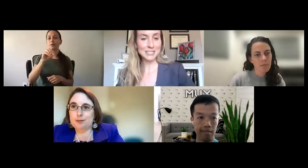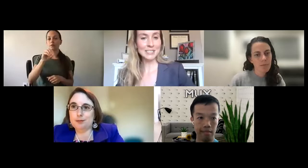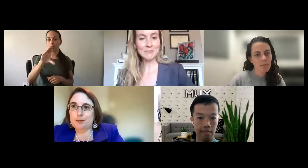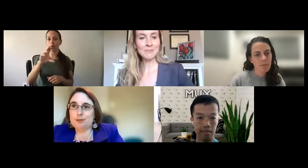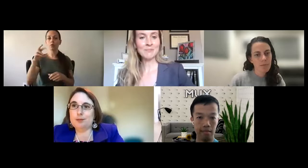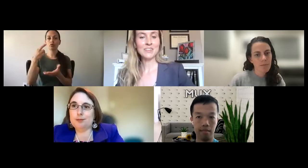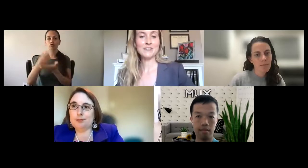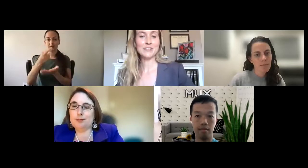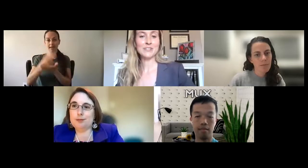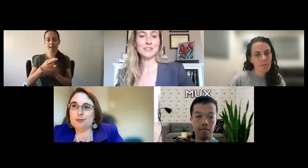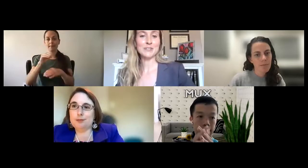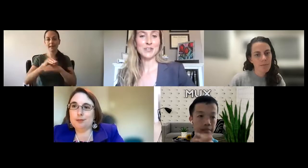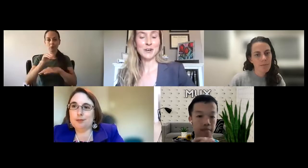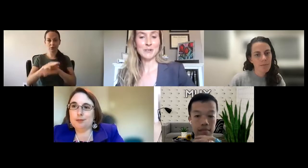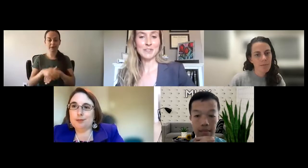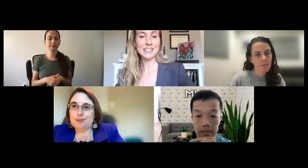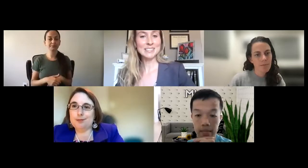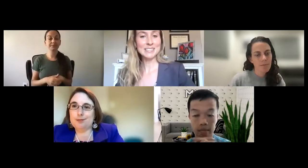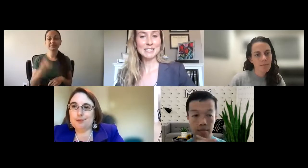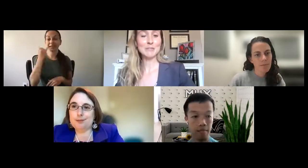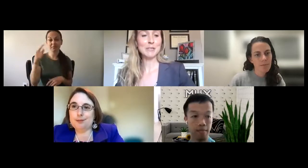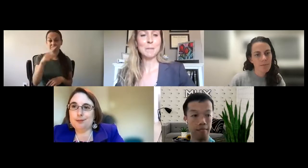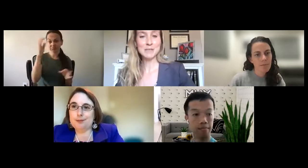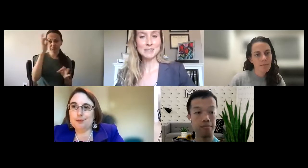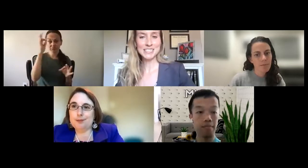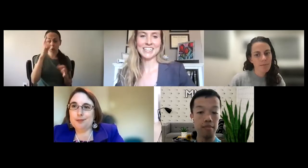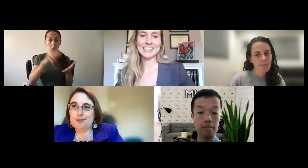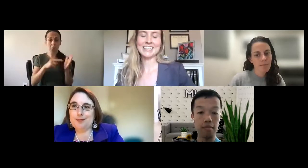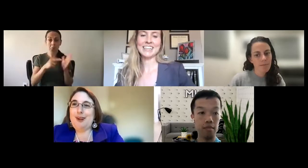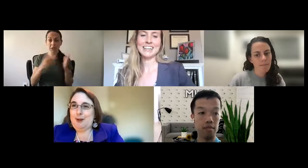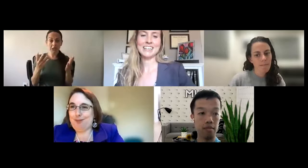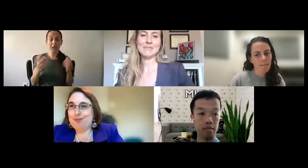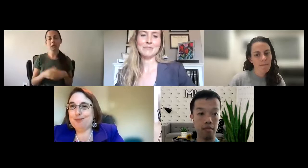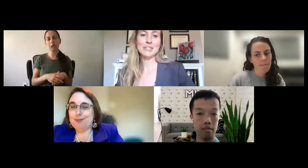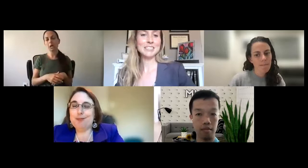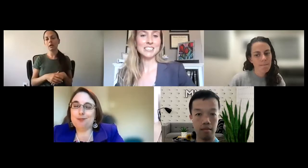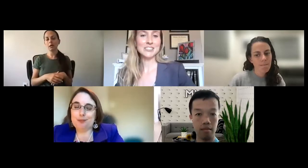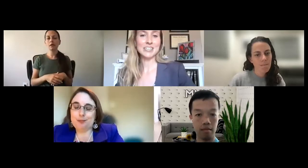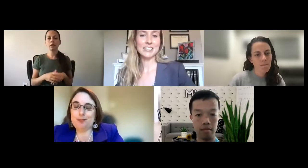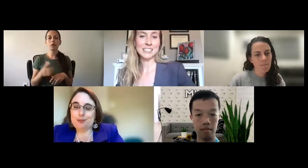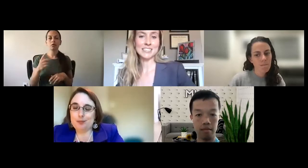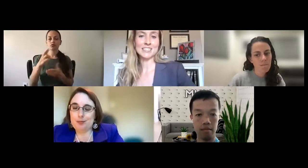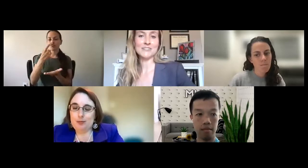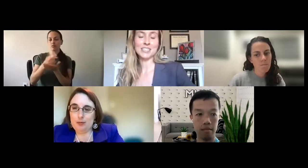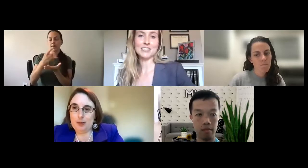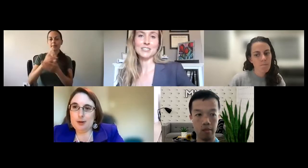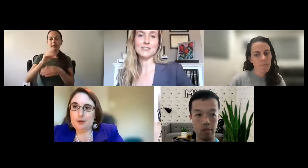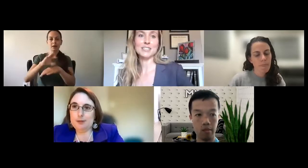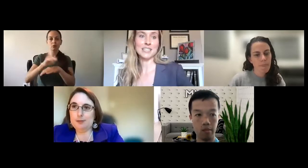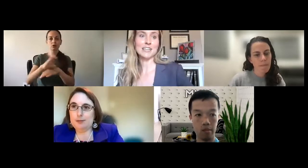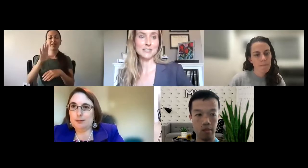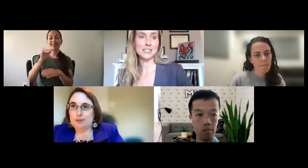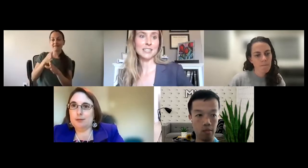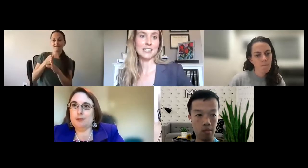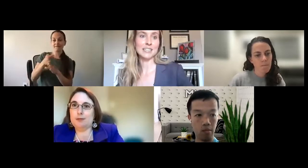rehabilitation counseling. For those who don't know what that is, because the name can be a bit misleading, rehabilitation counseling is a field